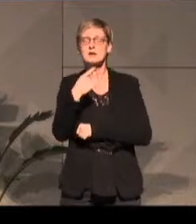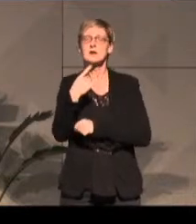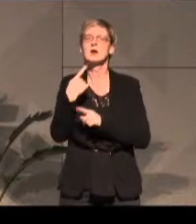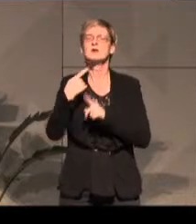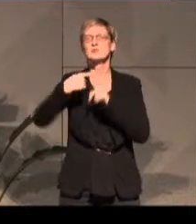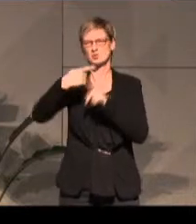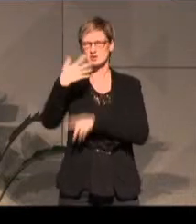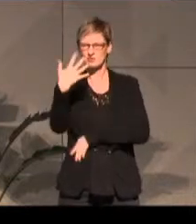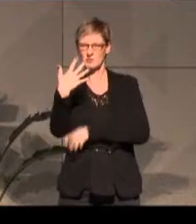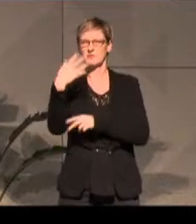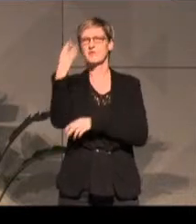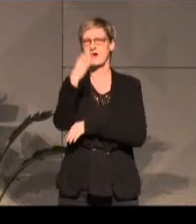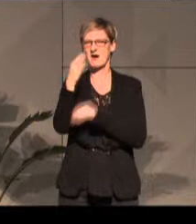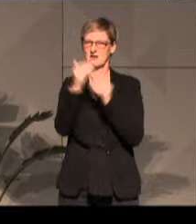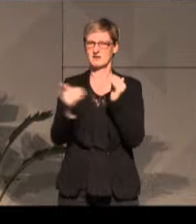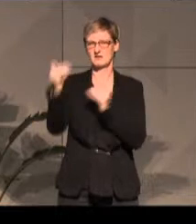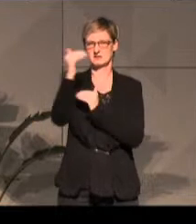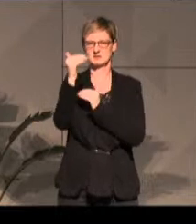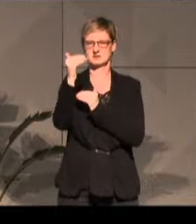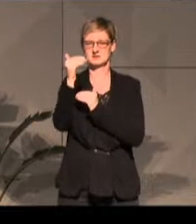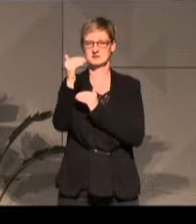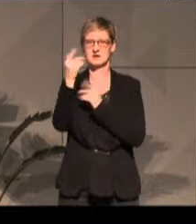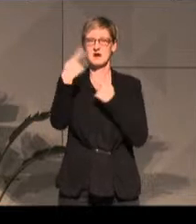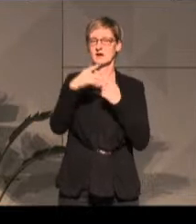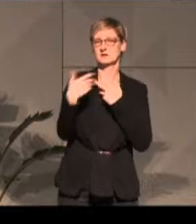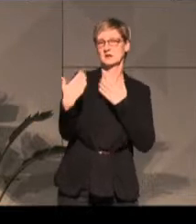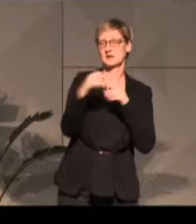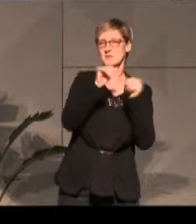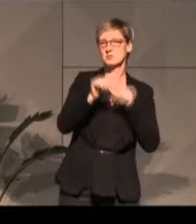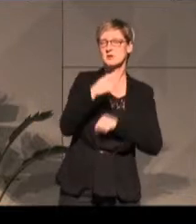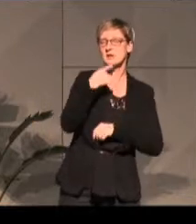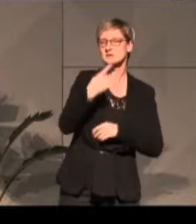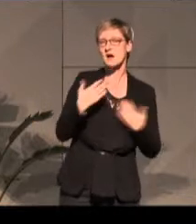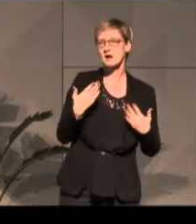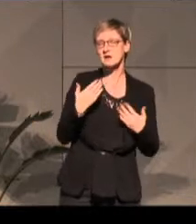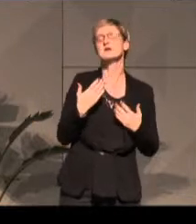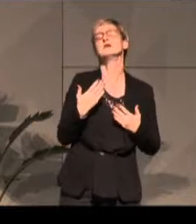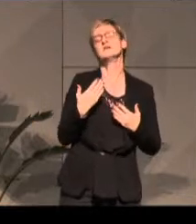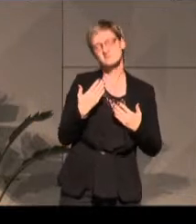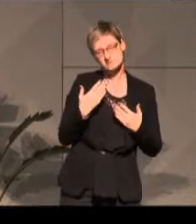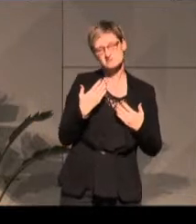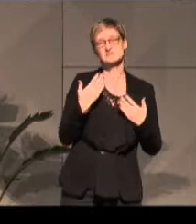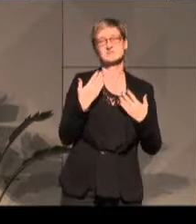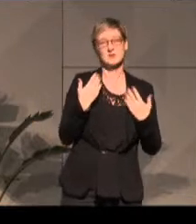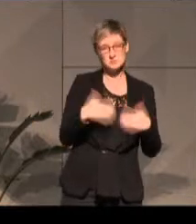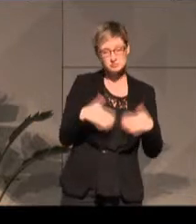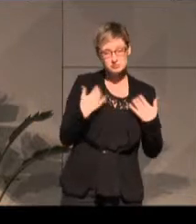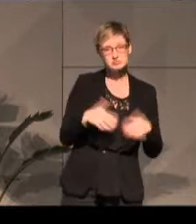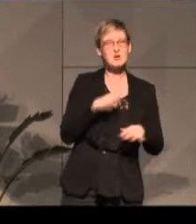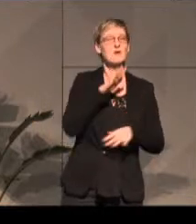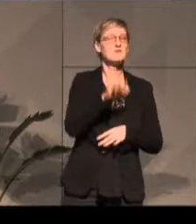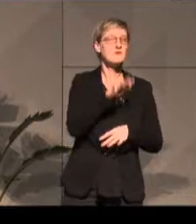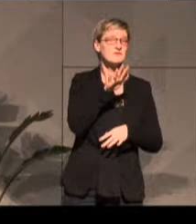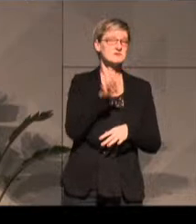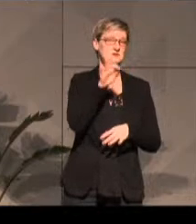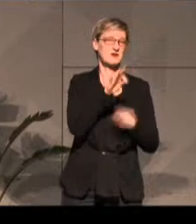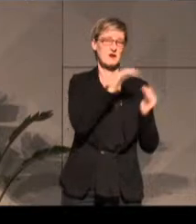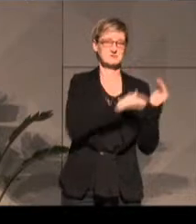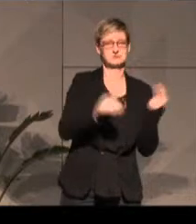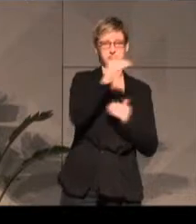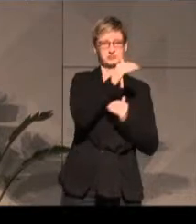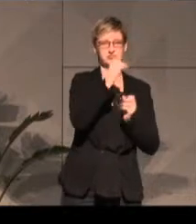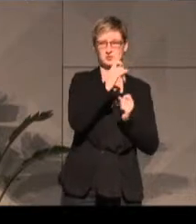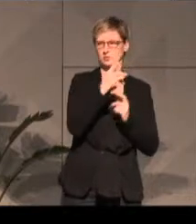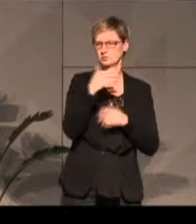which we see here, and there are models that show 5 degrees Celsius of increase, and other models forecast a 15